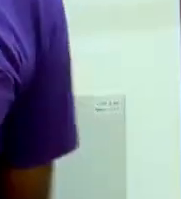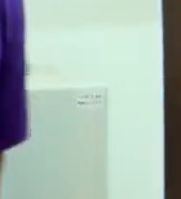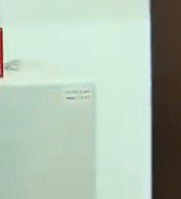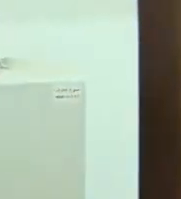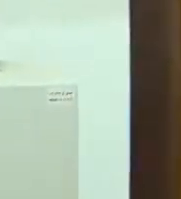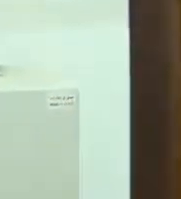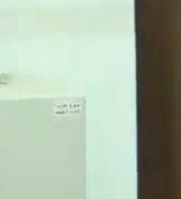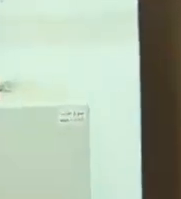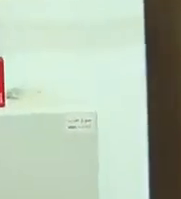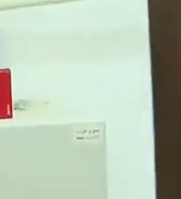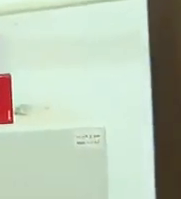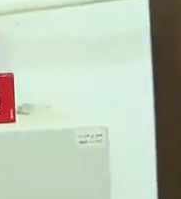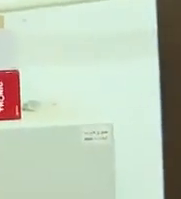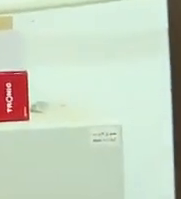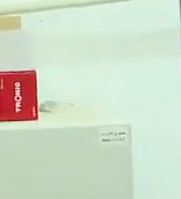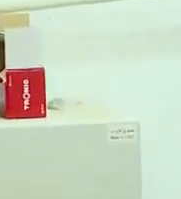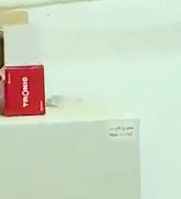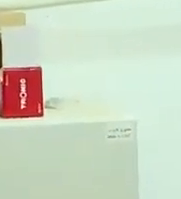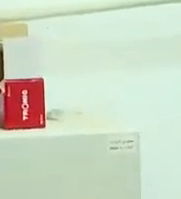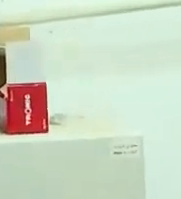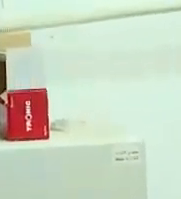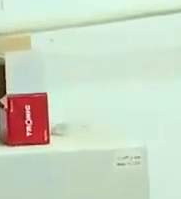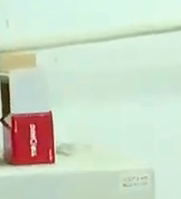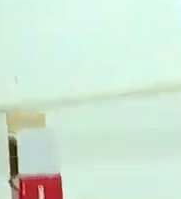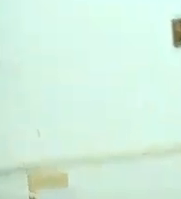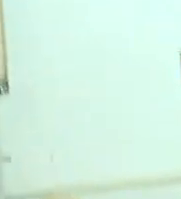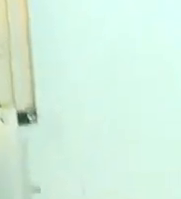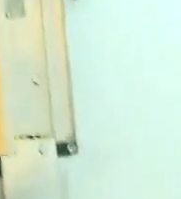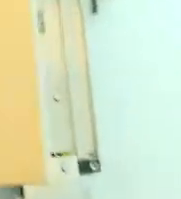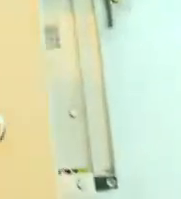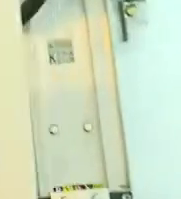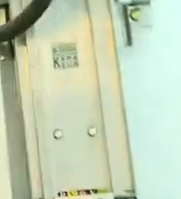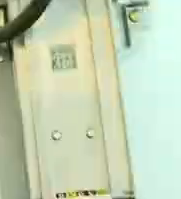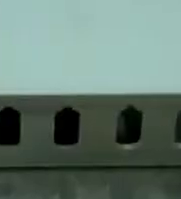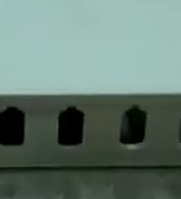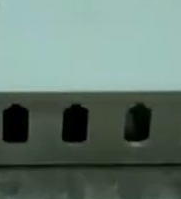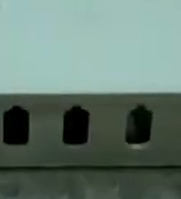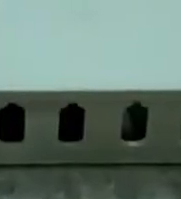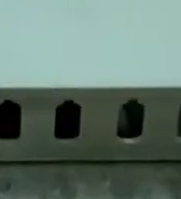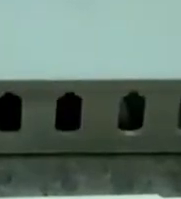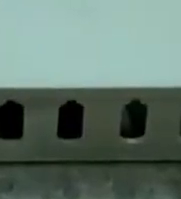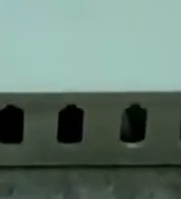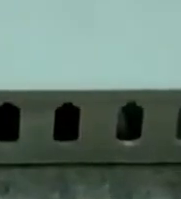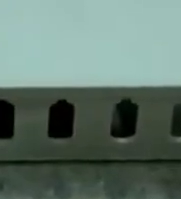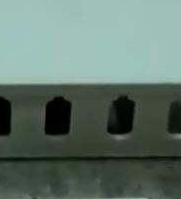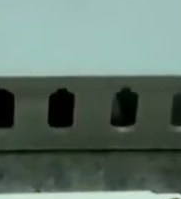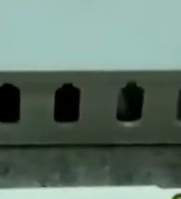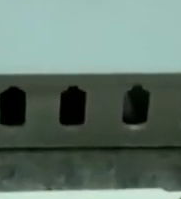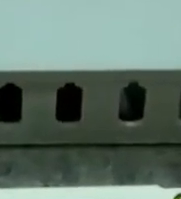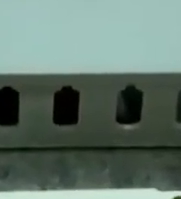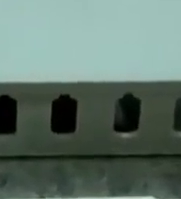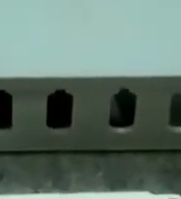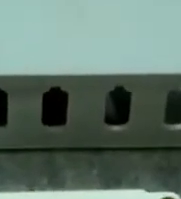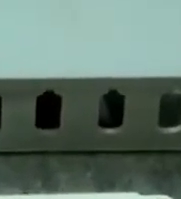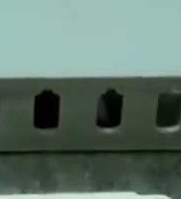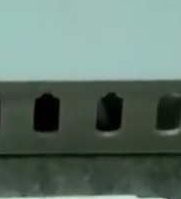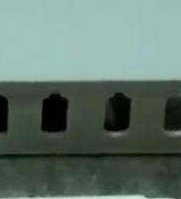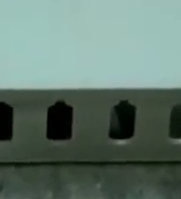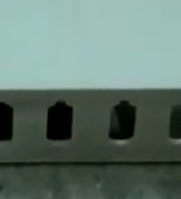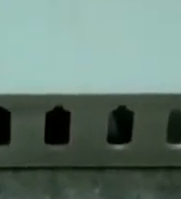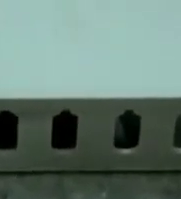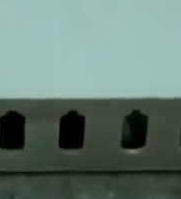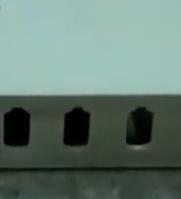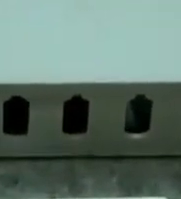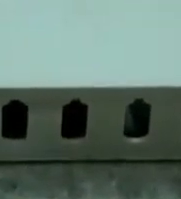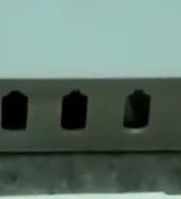customer. We meet Colin Cyril, the head of networks and innovations from Revenue Stadia, a cloud platform that combines billing